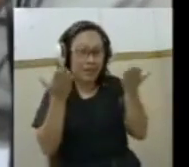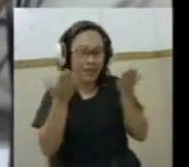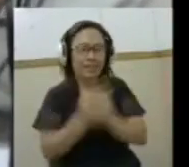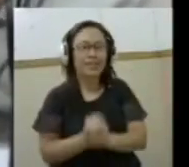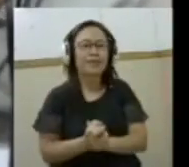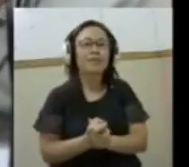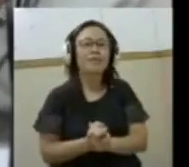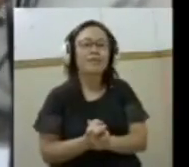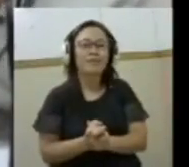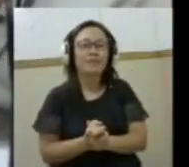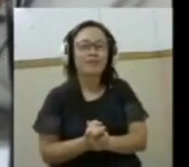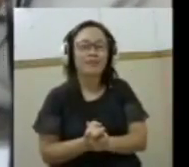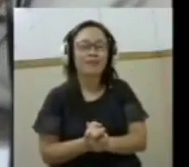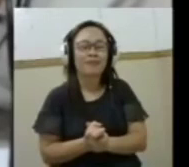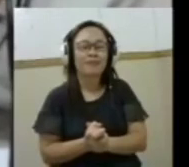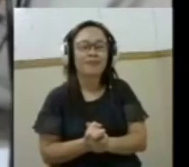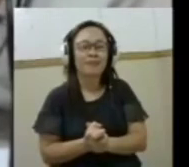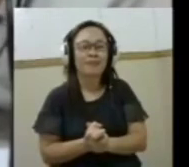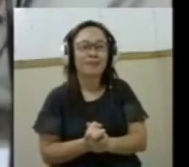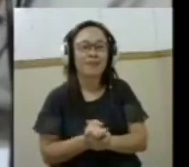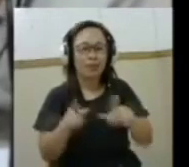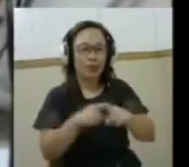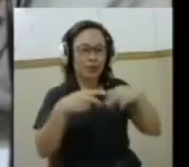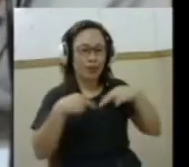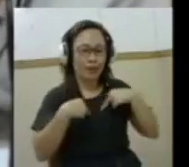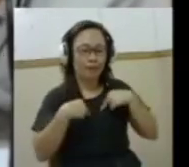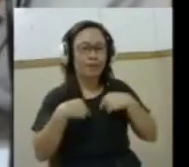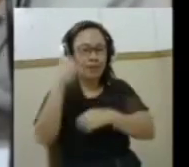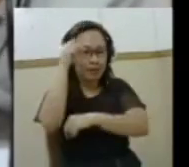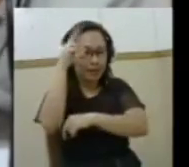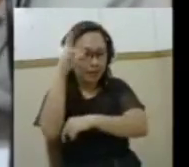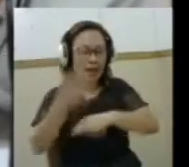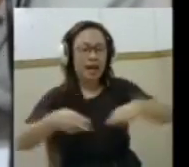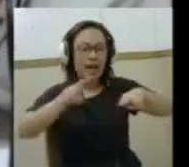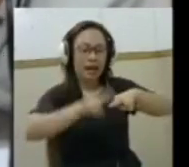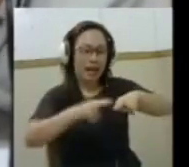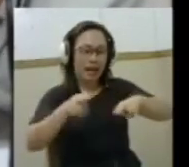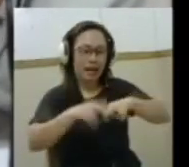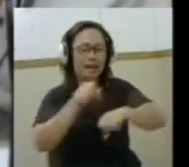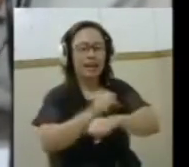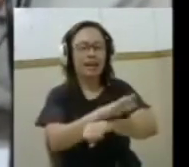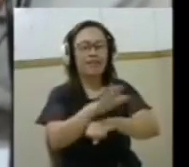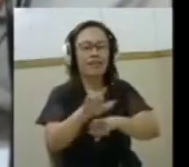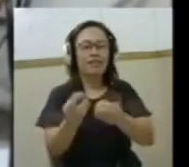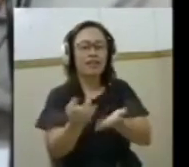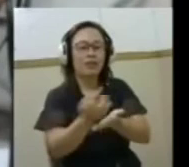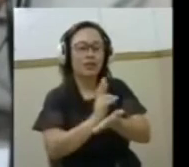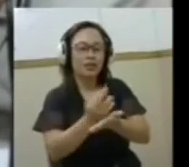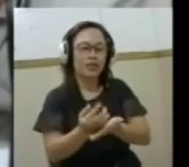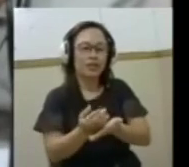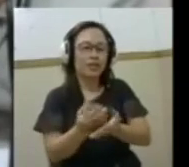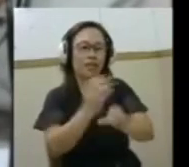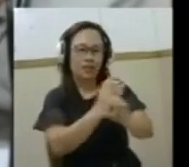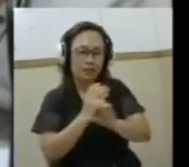Yes. Sir, and also Sir Ian Carlos Silagan added for that advice. Since research requires careful